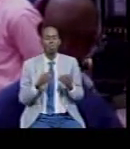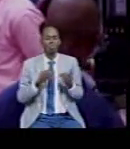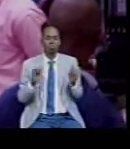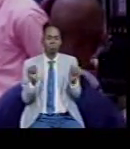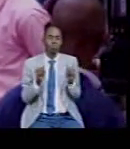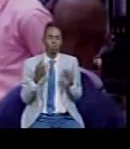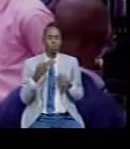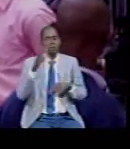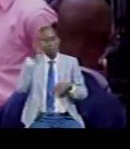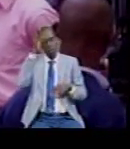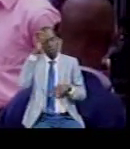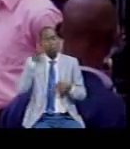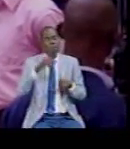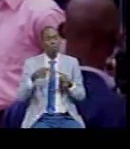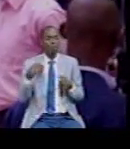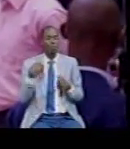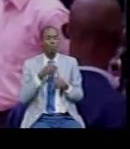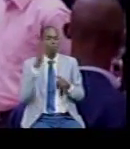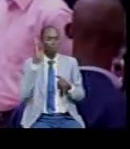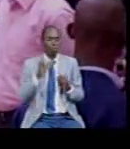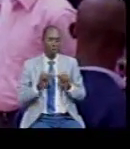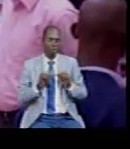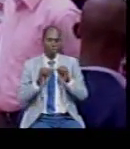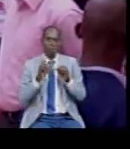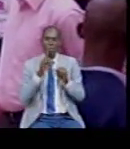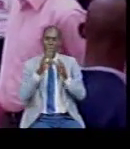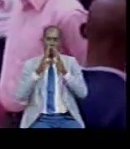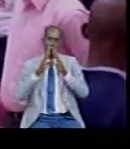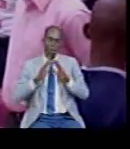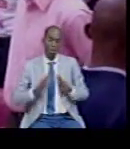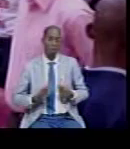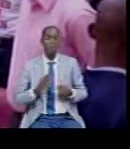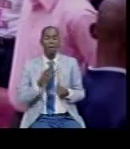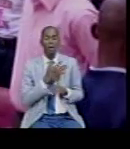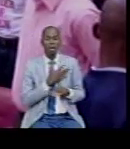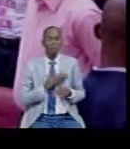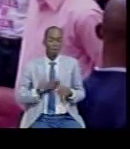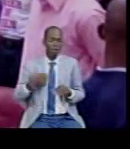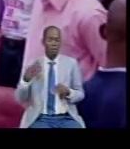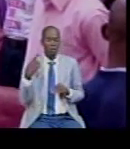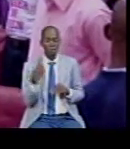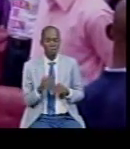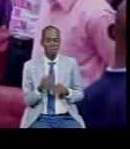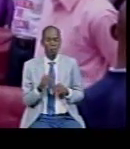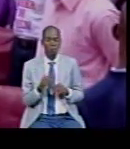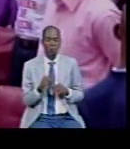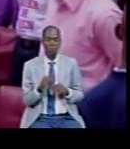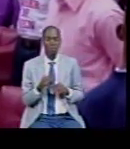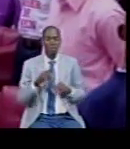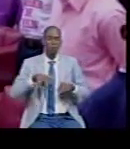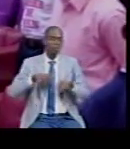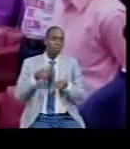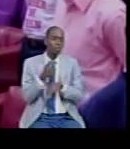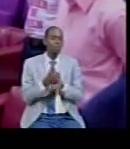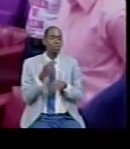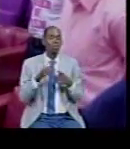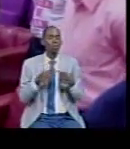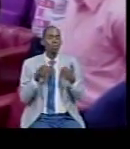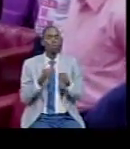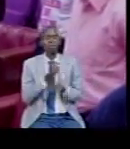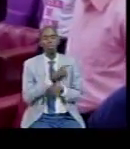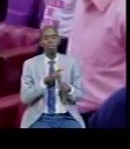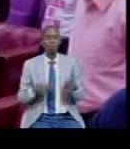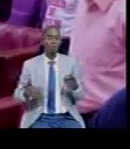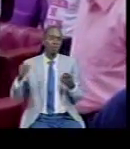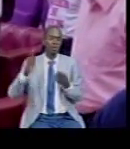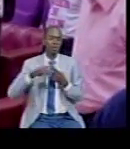we are going to remain calm, and a decision and an affirmation to follow the Lord